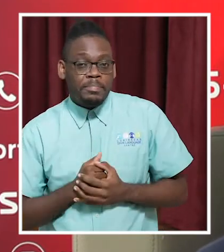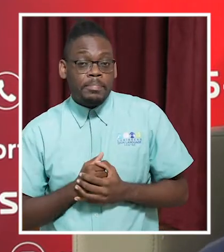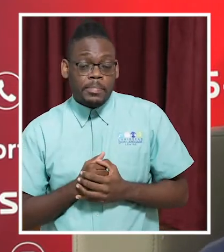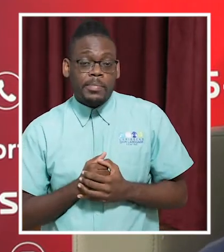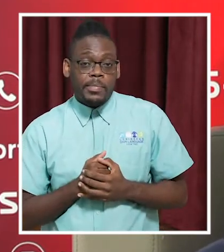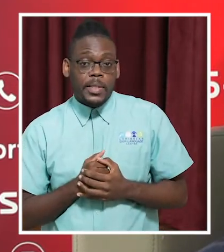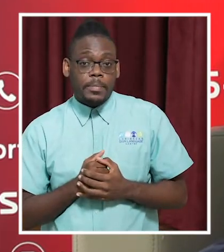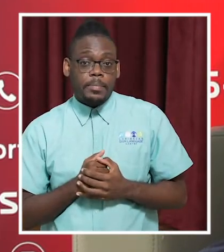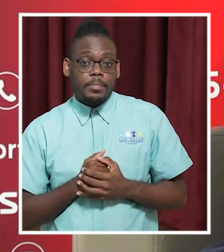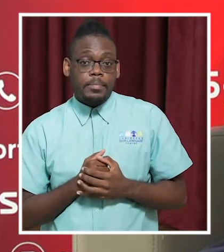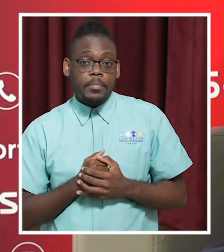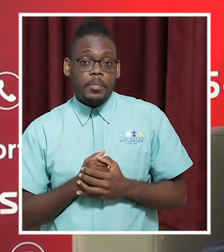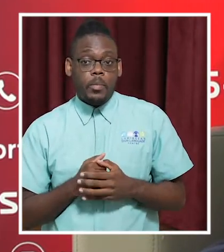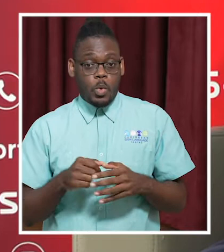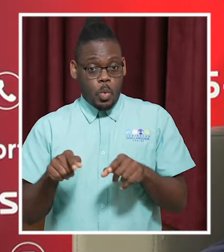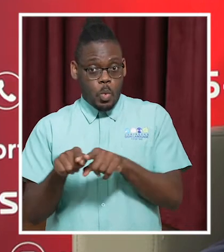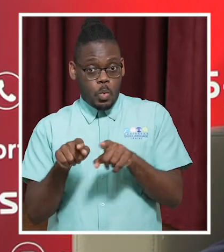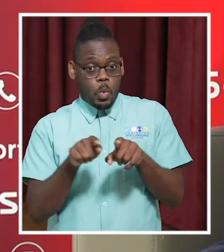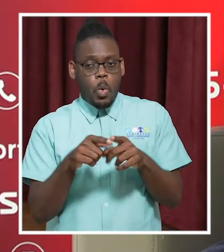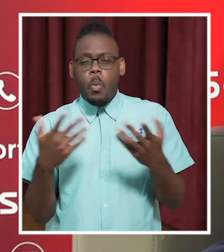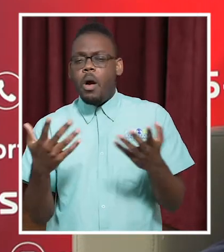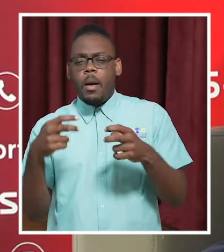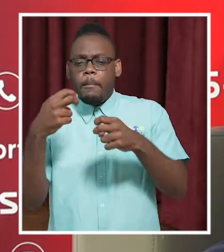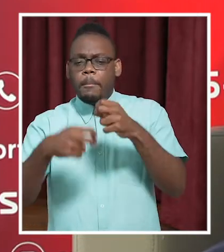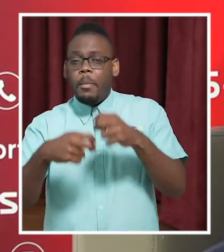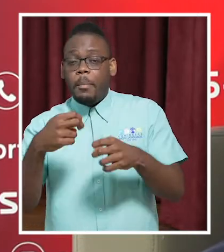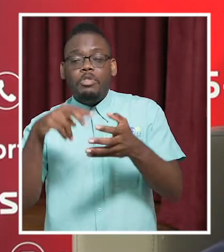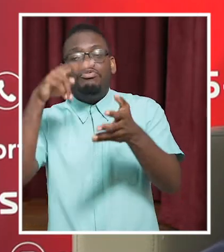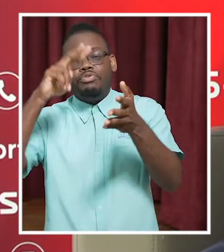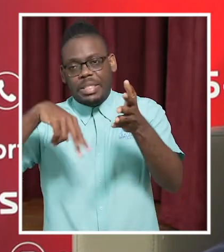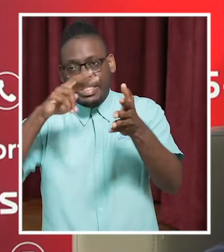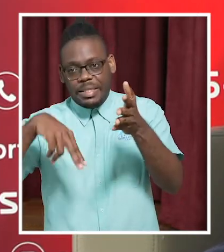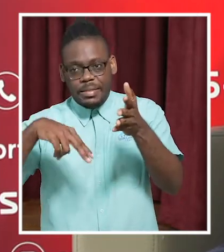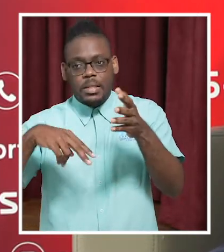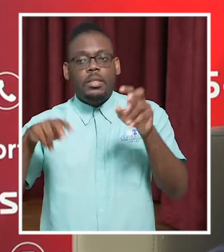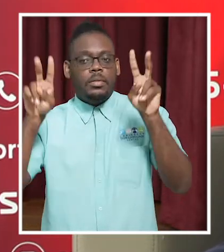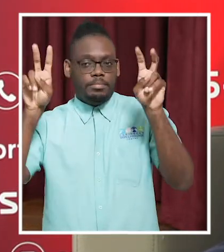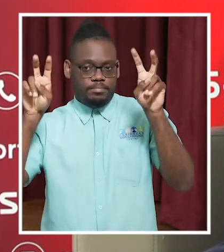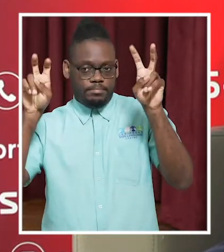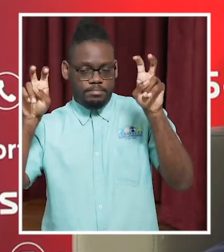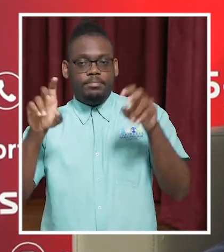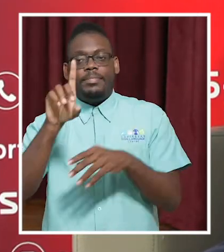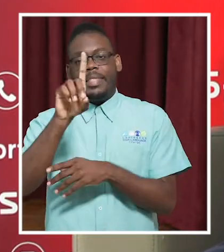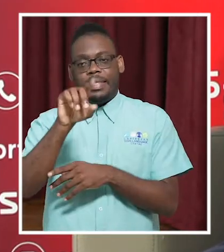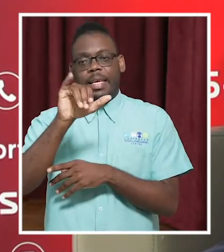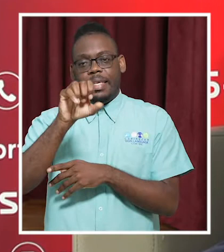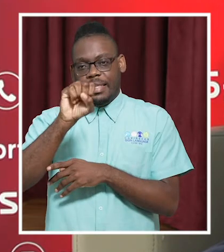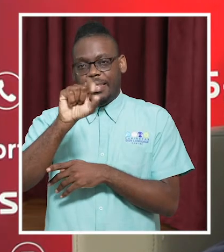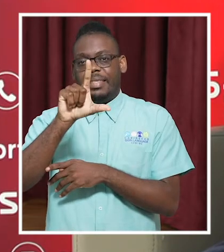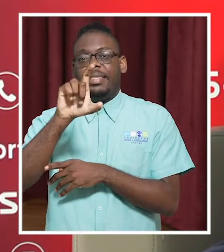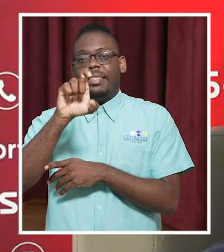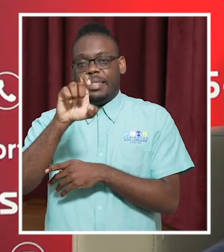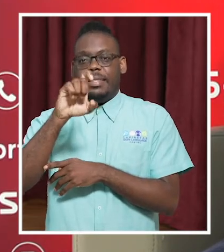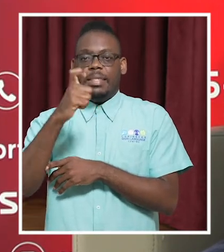with problems in reading as well, which would be called dyslexia. However, ADHD is not the only